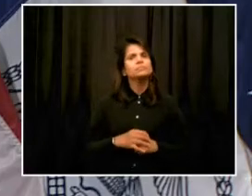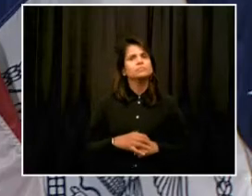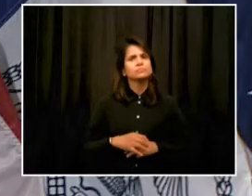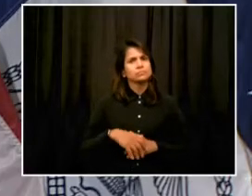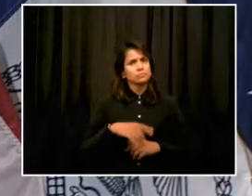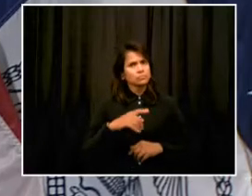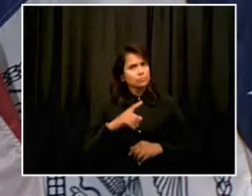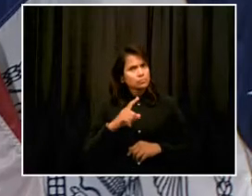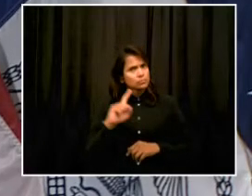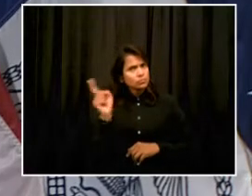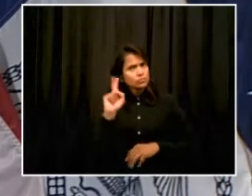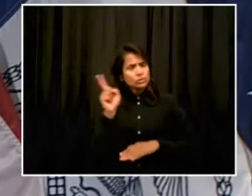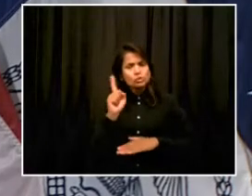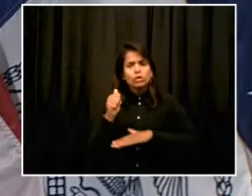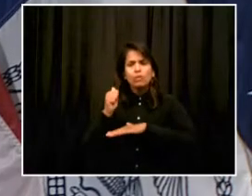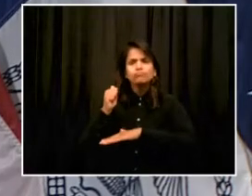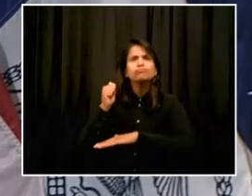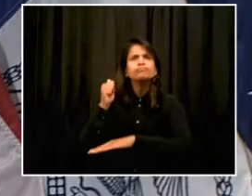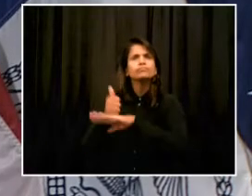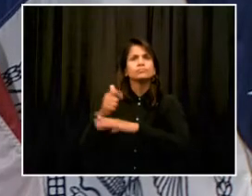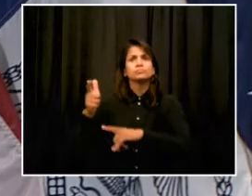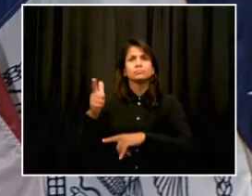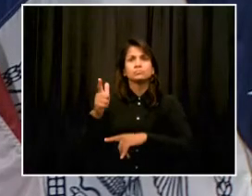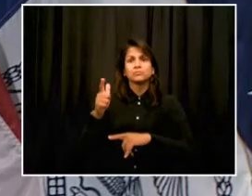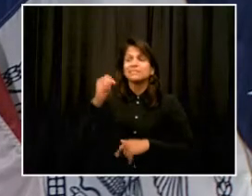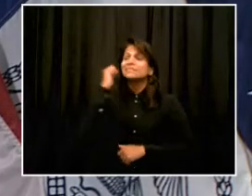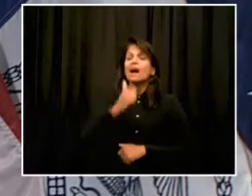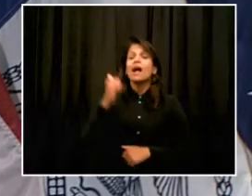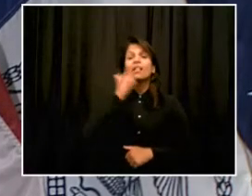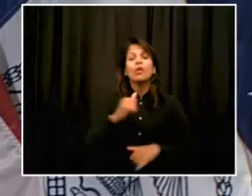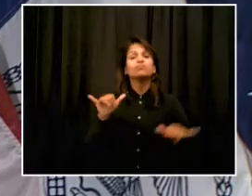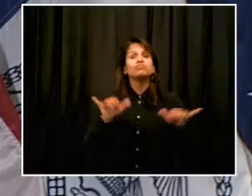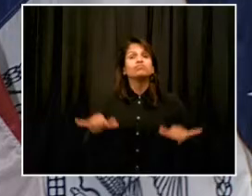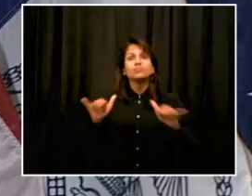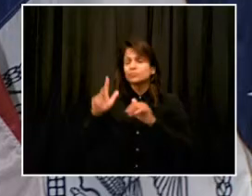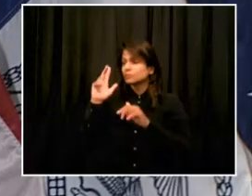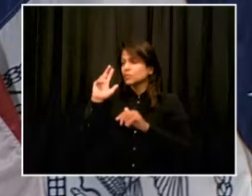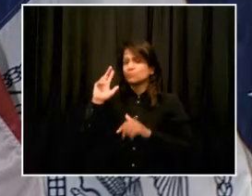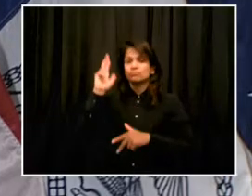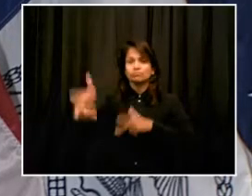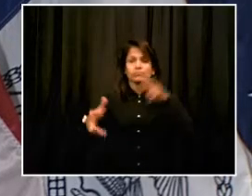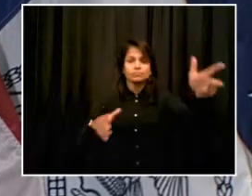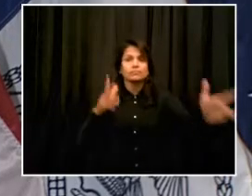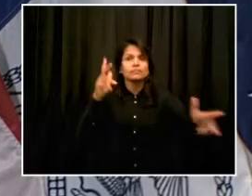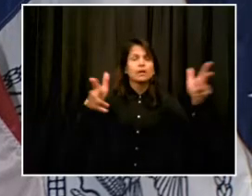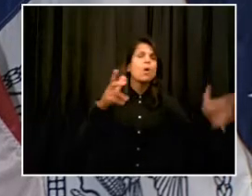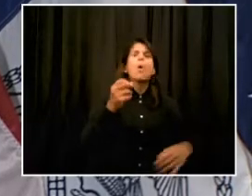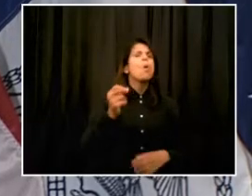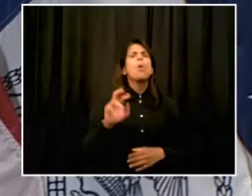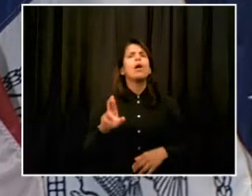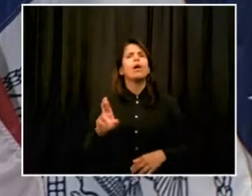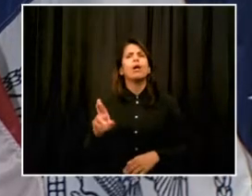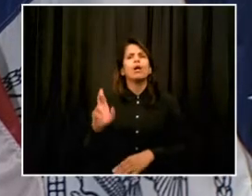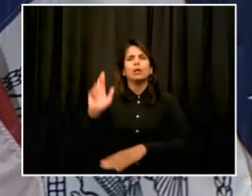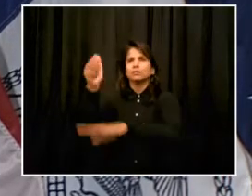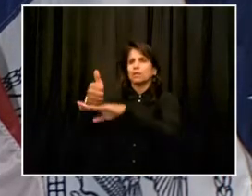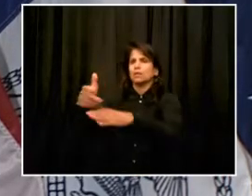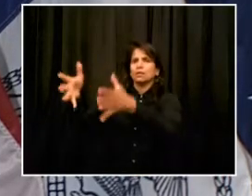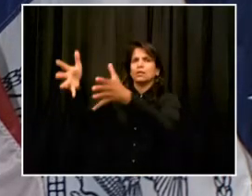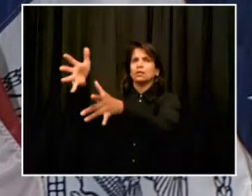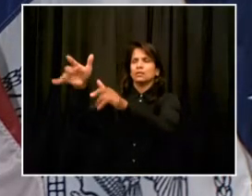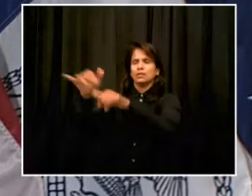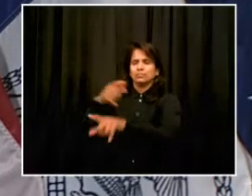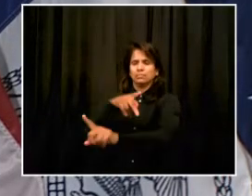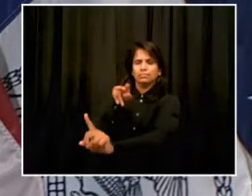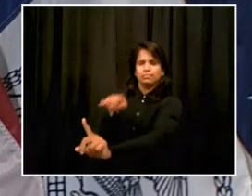locations regularly? Are you concerned that there'd be like a backup of traffic if you're doing this in the same place on any regular,